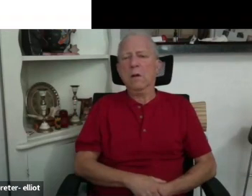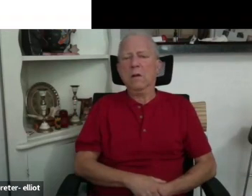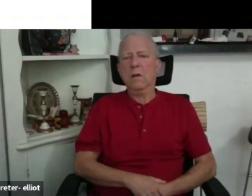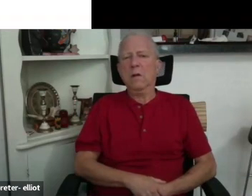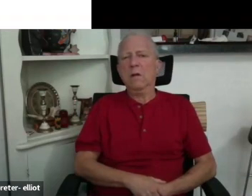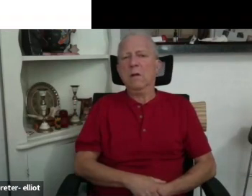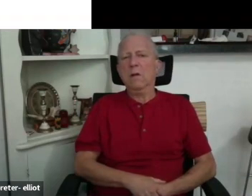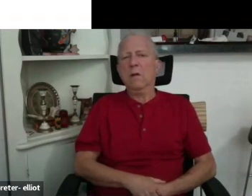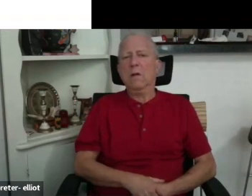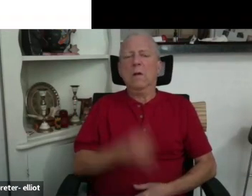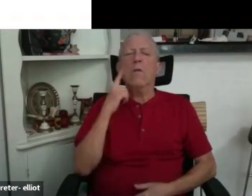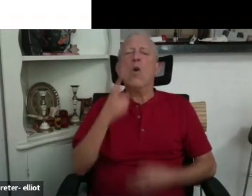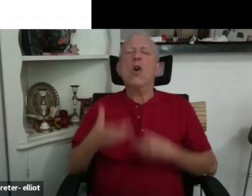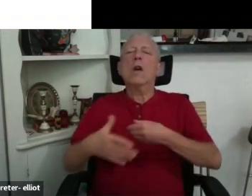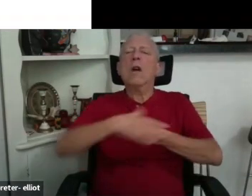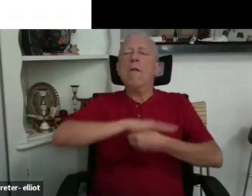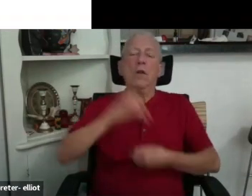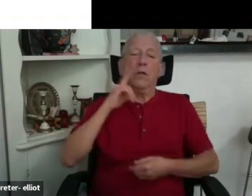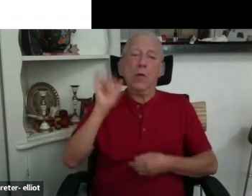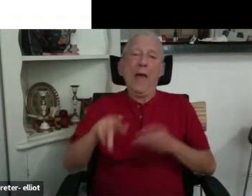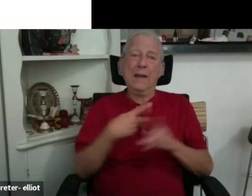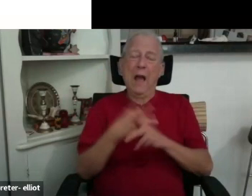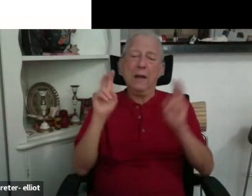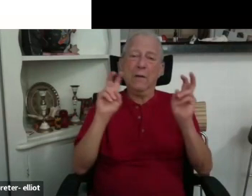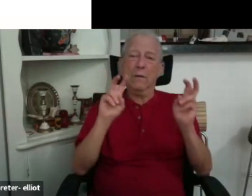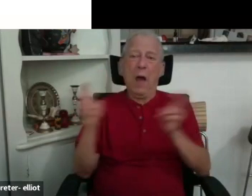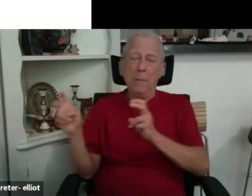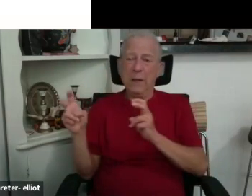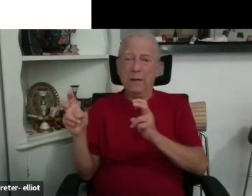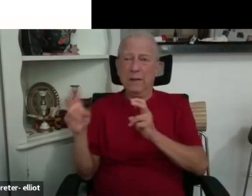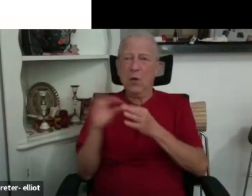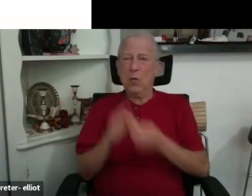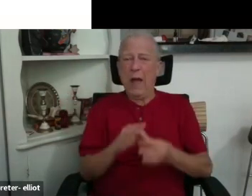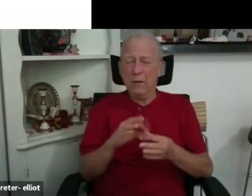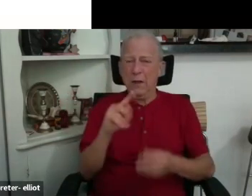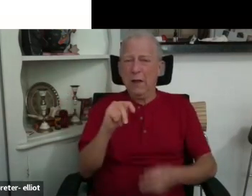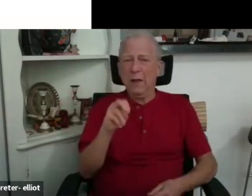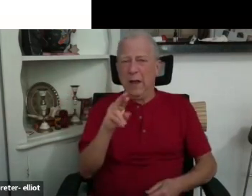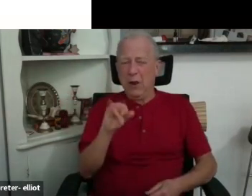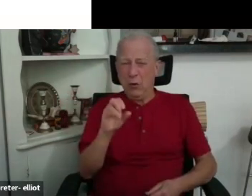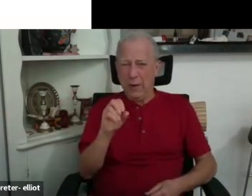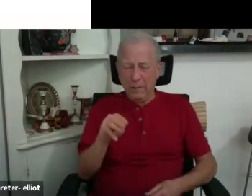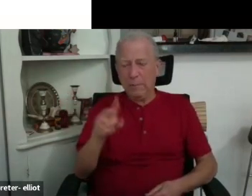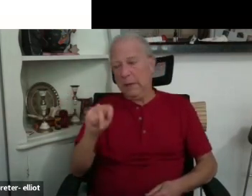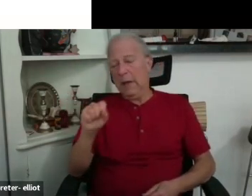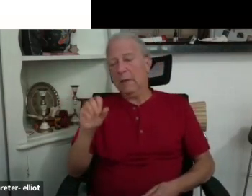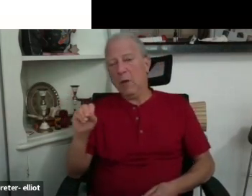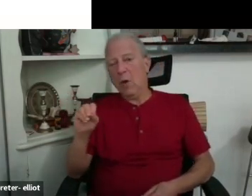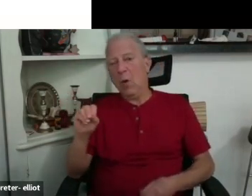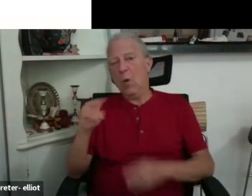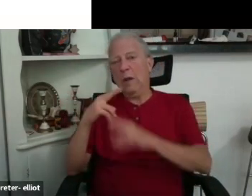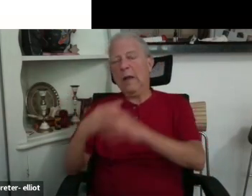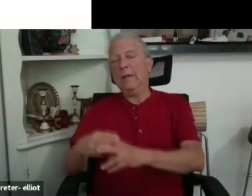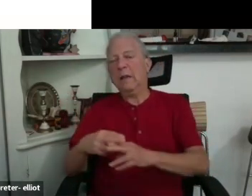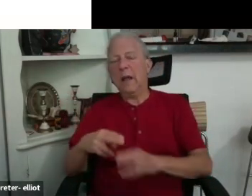when it comes to coverage for these kinds of topics around, terrorism, TSO designation, we're